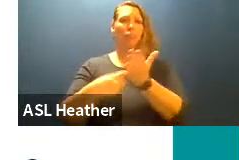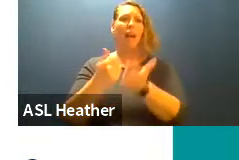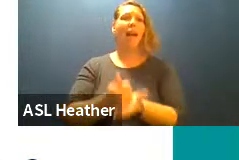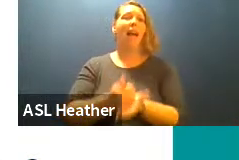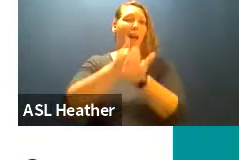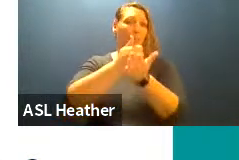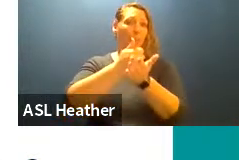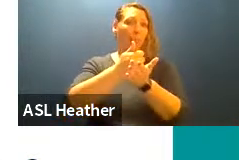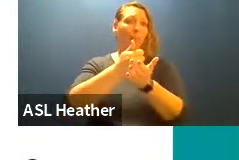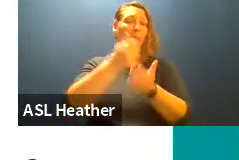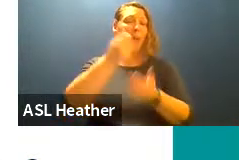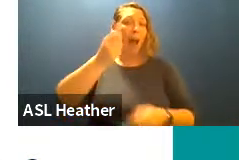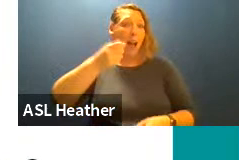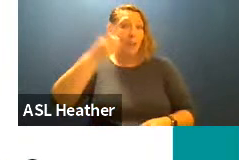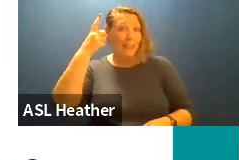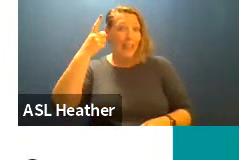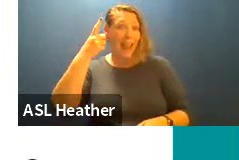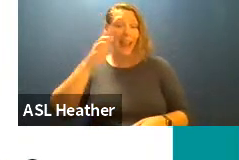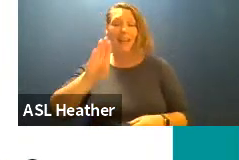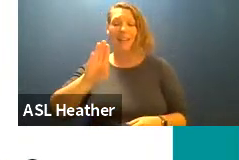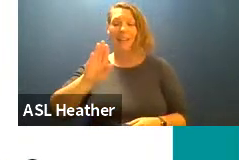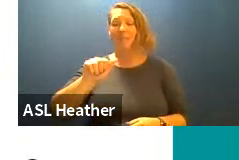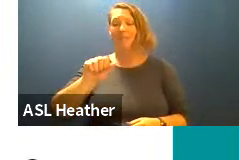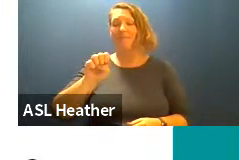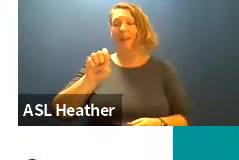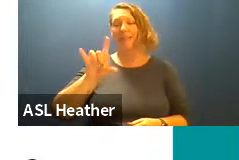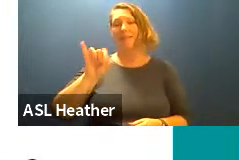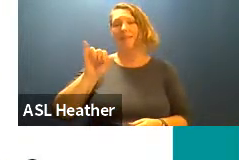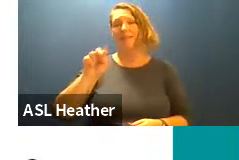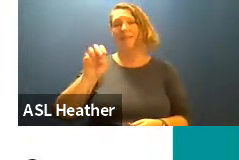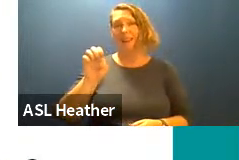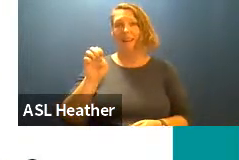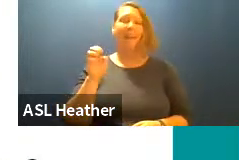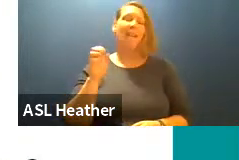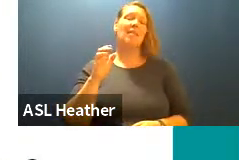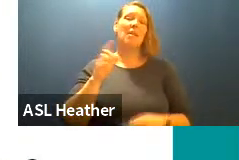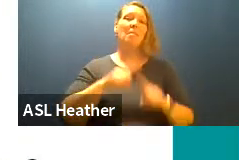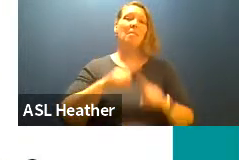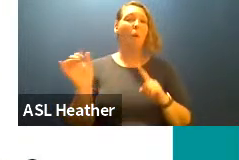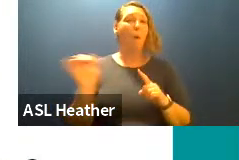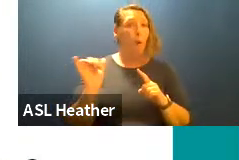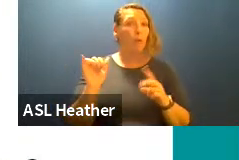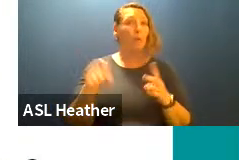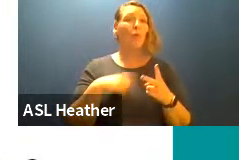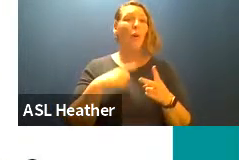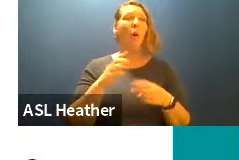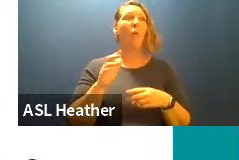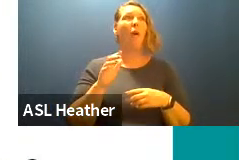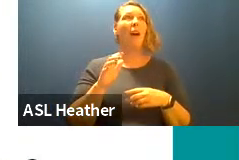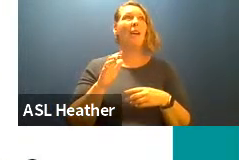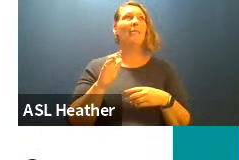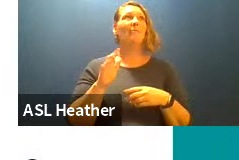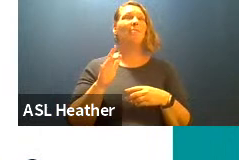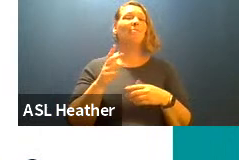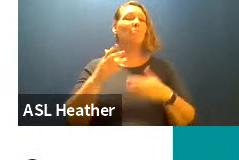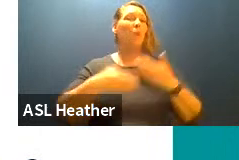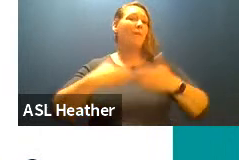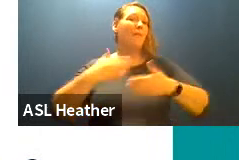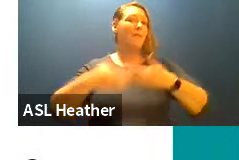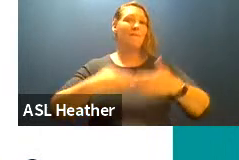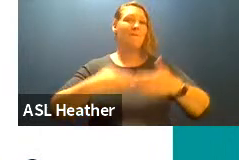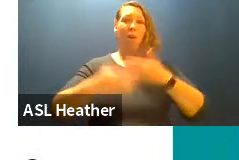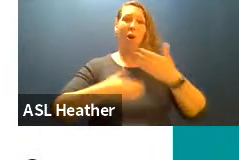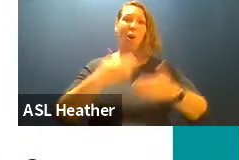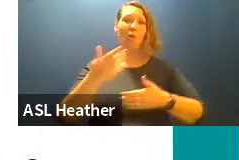both understand baseline conditions as they are on the ground currently, but also moving forward,